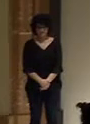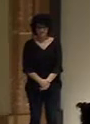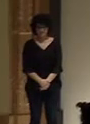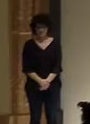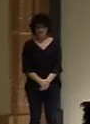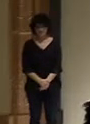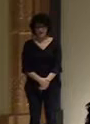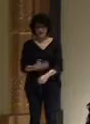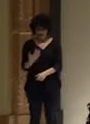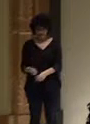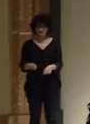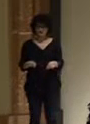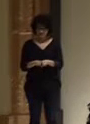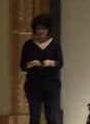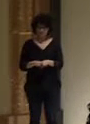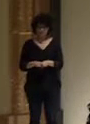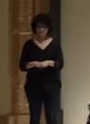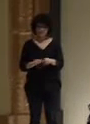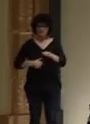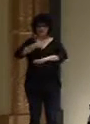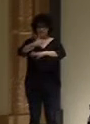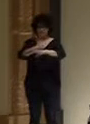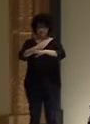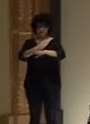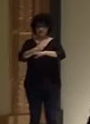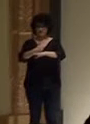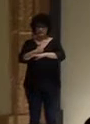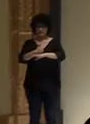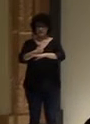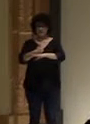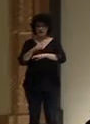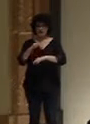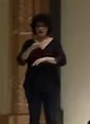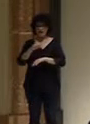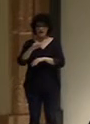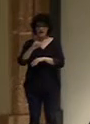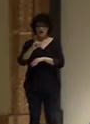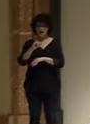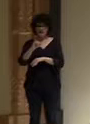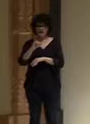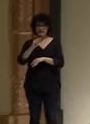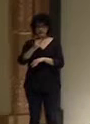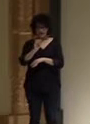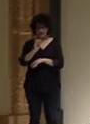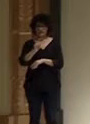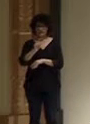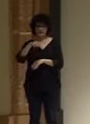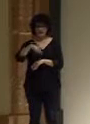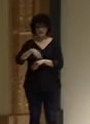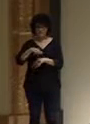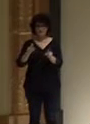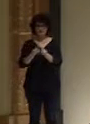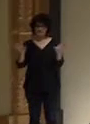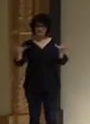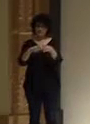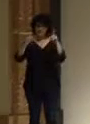Also the directors of all the venues where IETM Porto will take place, Bernardine Castro from Portuguese Photography Center and Fátima Marinho